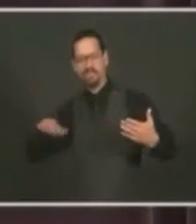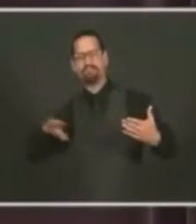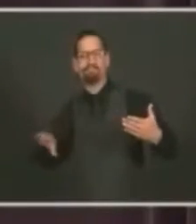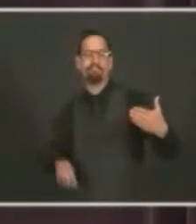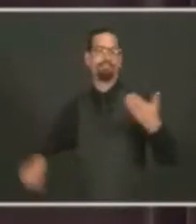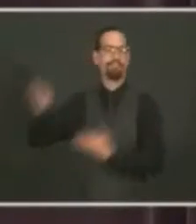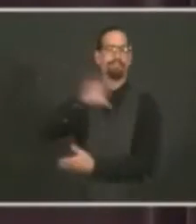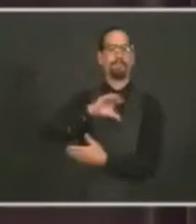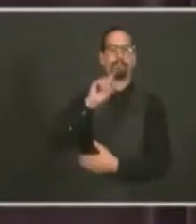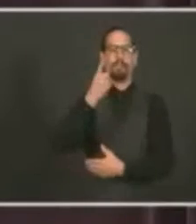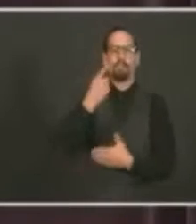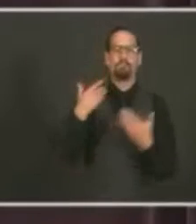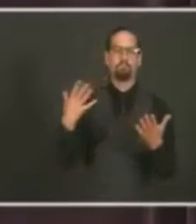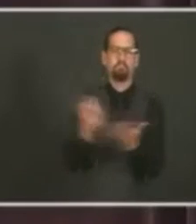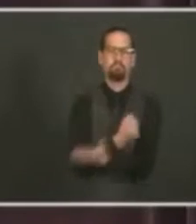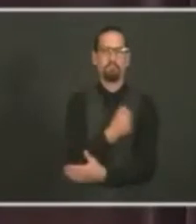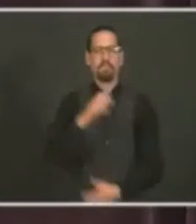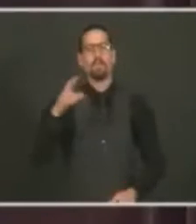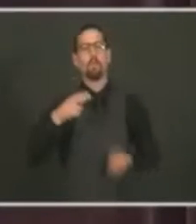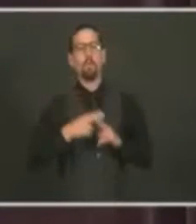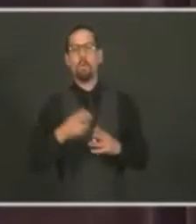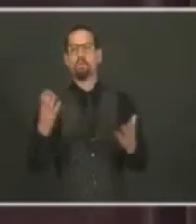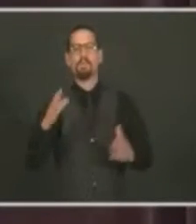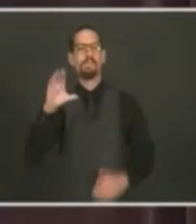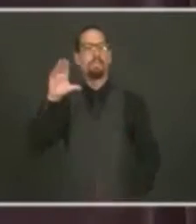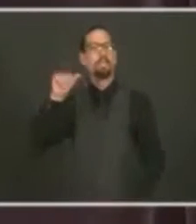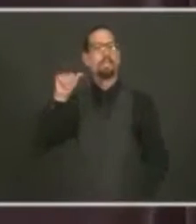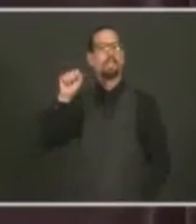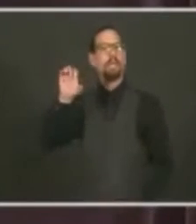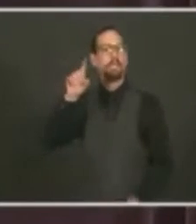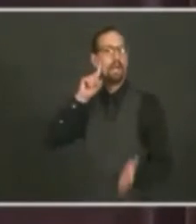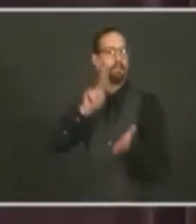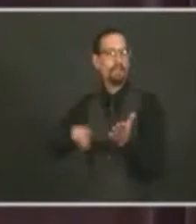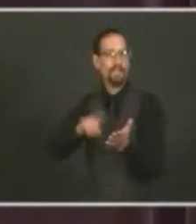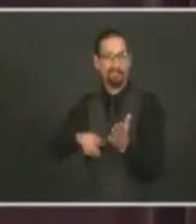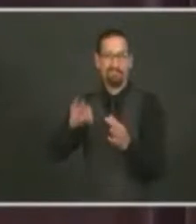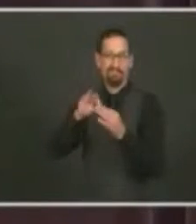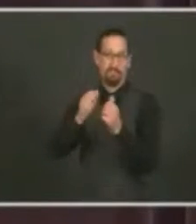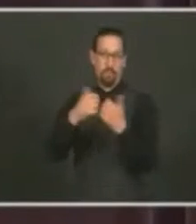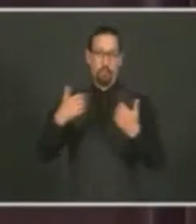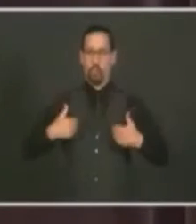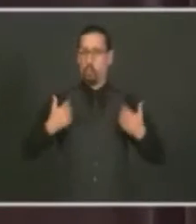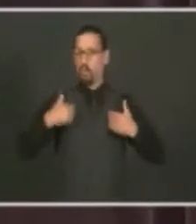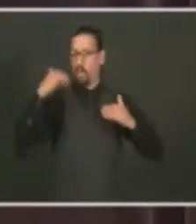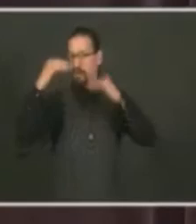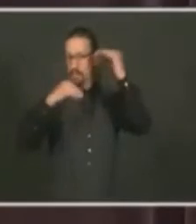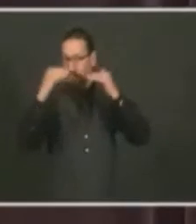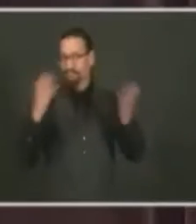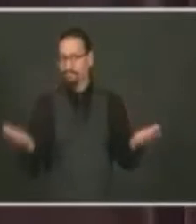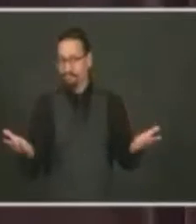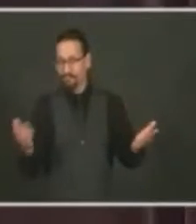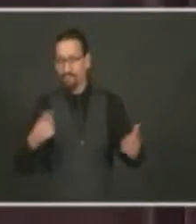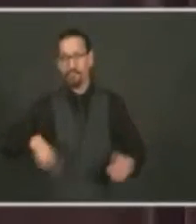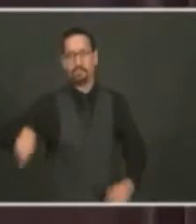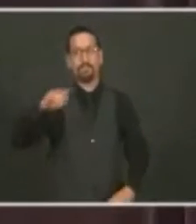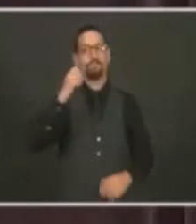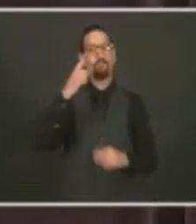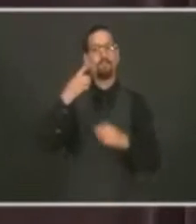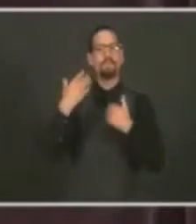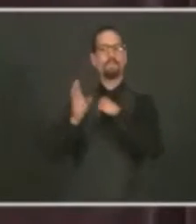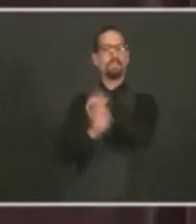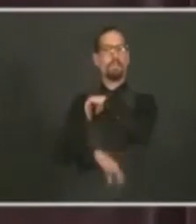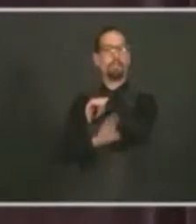about young adults in particular. Between September 15th and September 21st, we